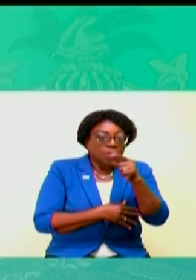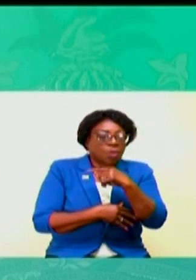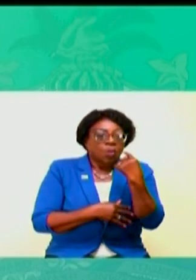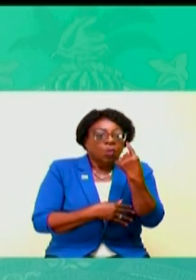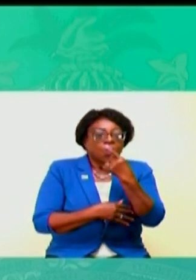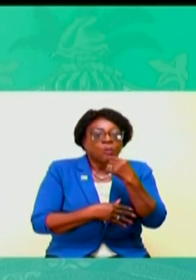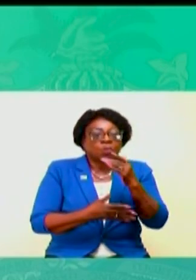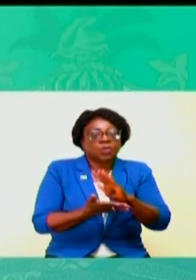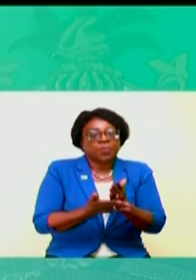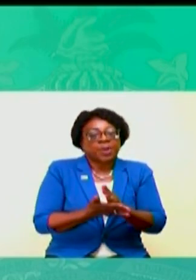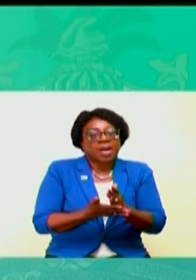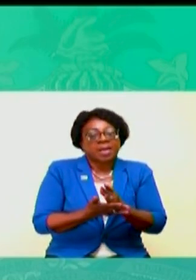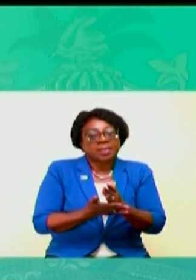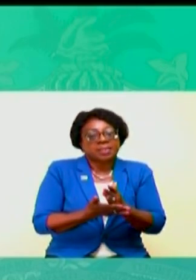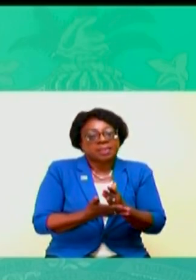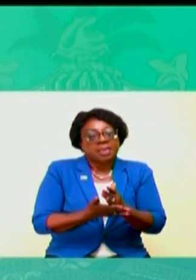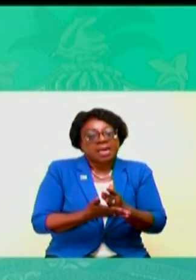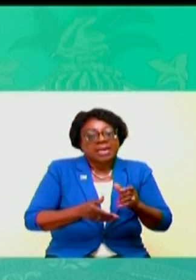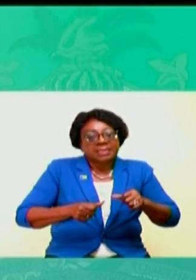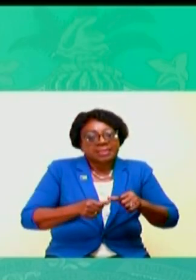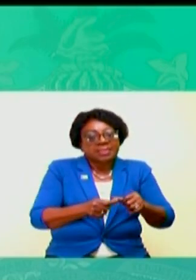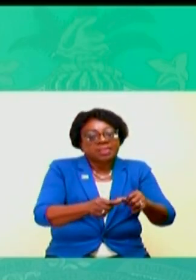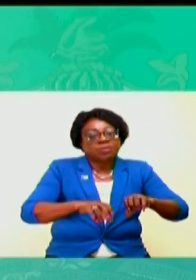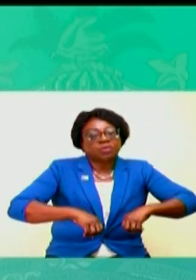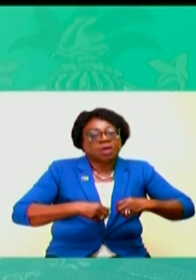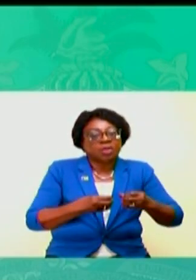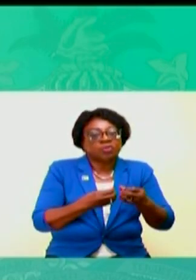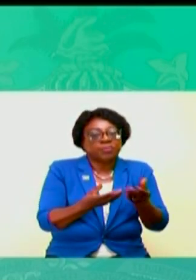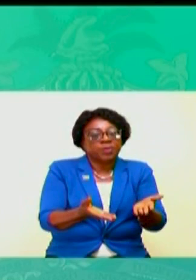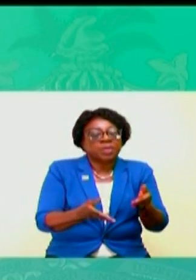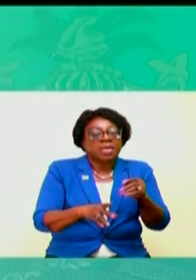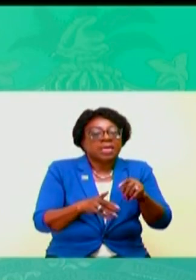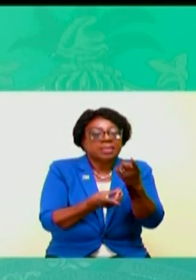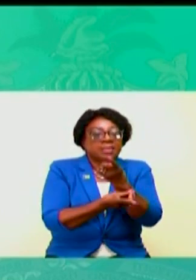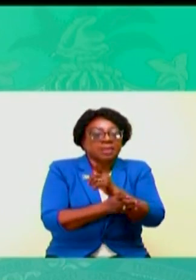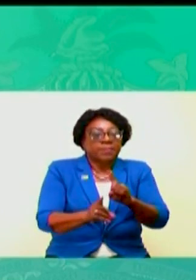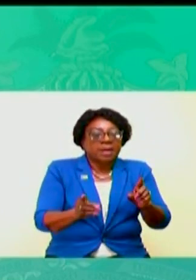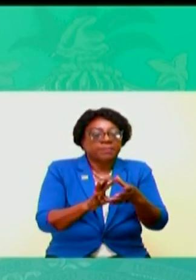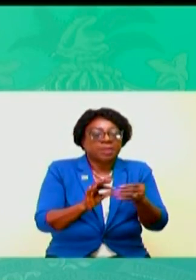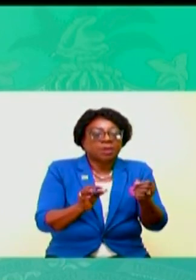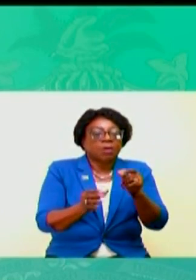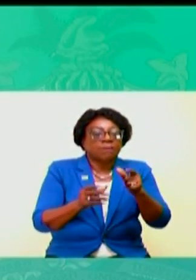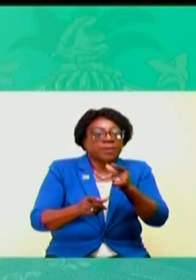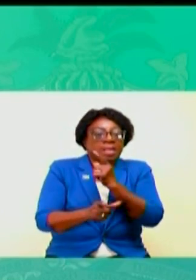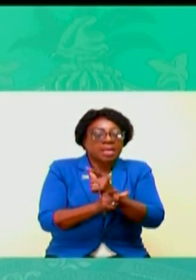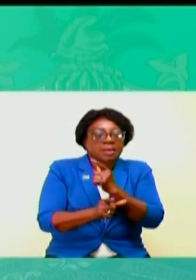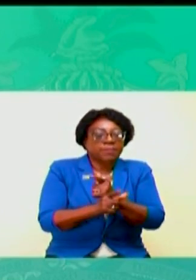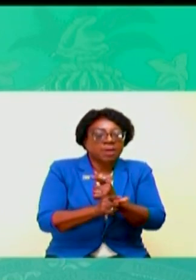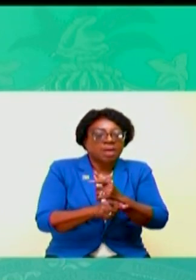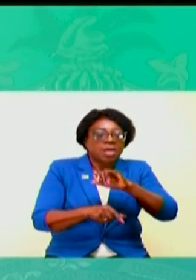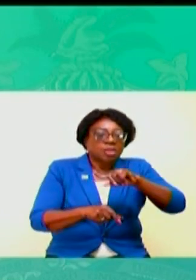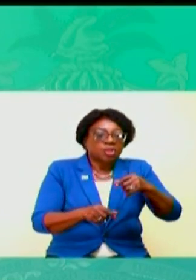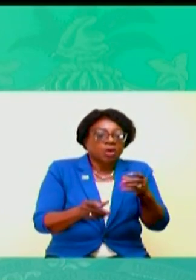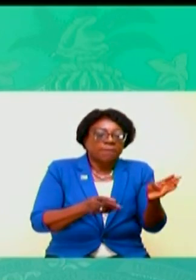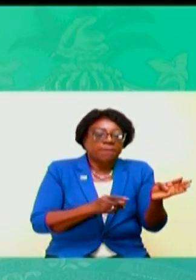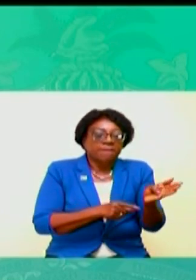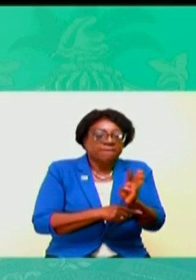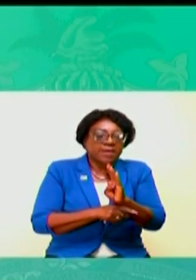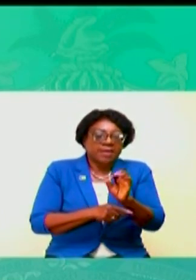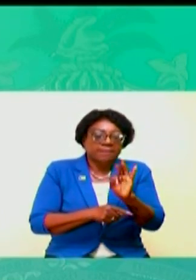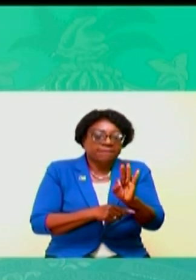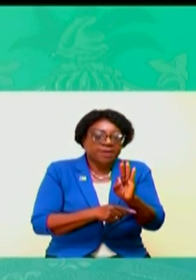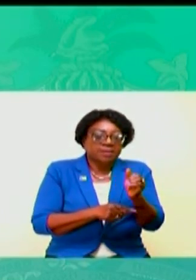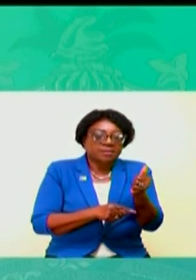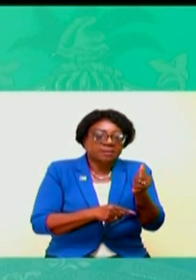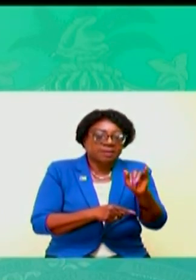unselfishly participated and continue to contribute in the Department of Labor's job fairs. I also thank my constituency office,